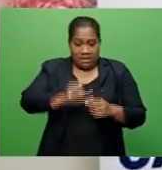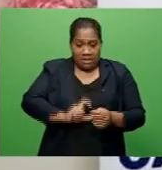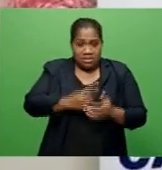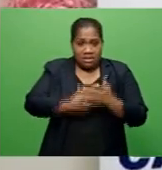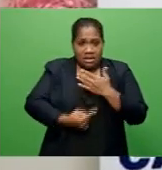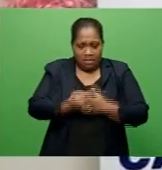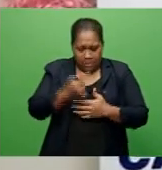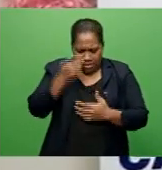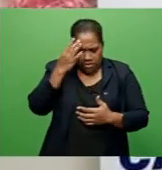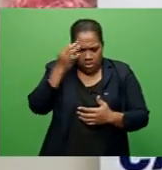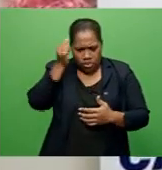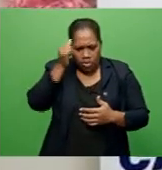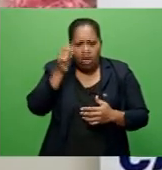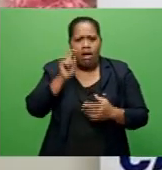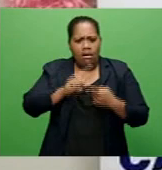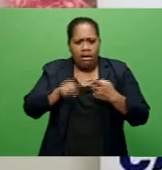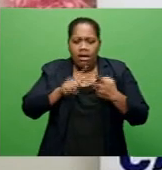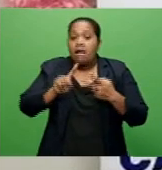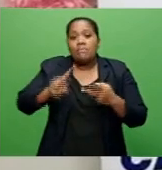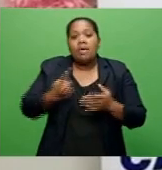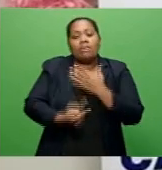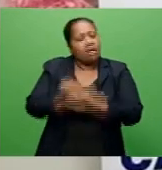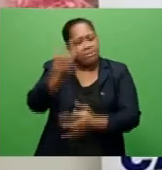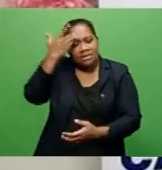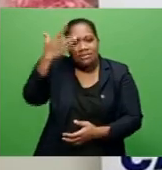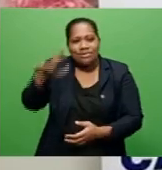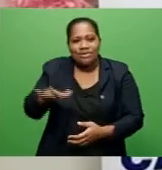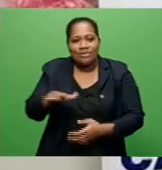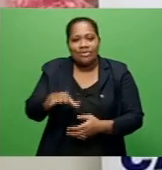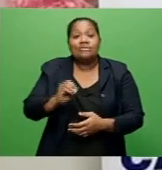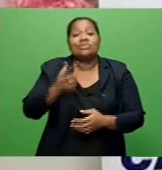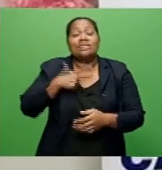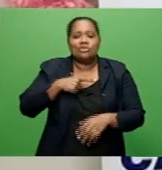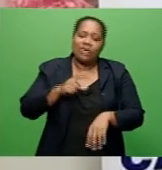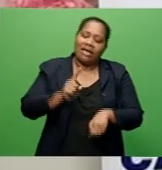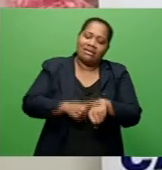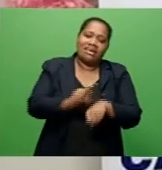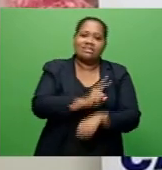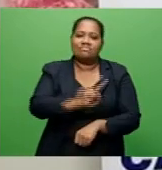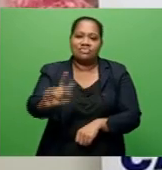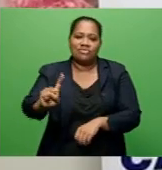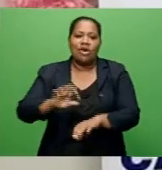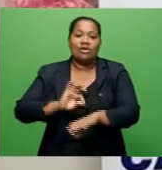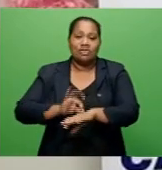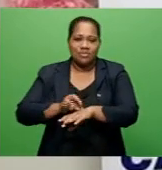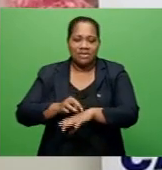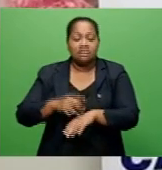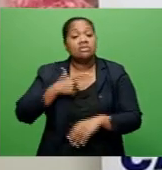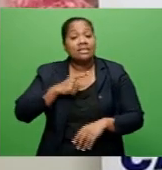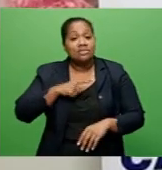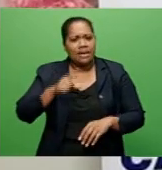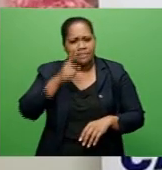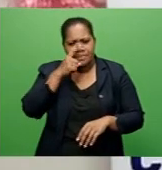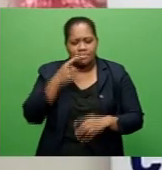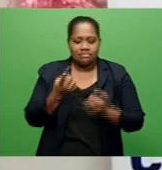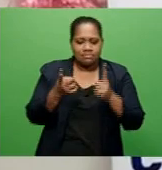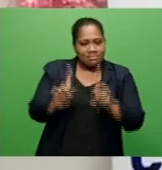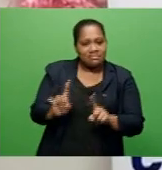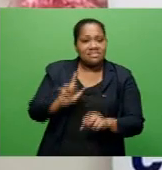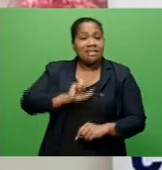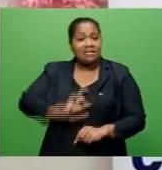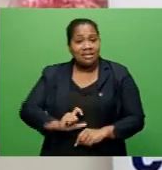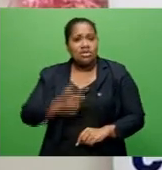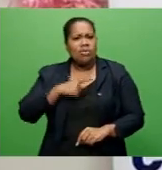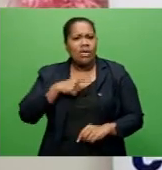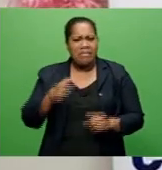they are presenting themselves late to clinics. Also, another reason why people are dying from cancer is because many are